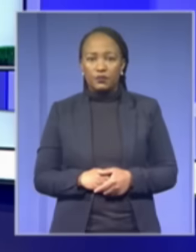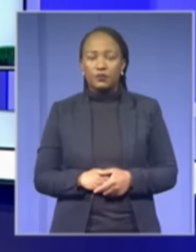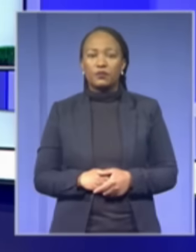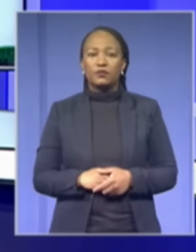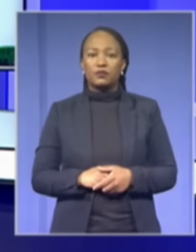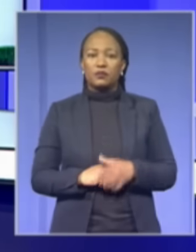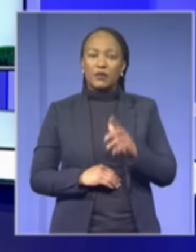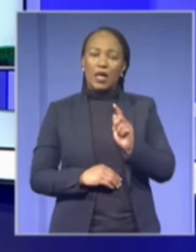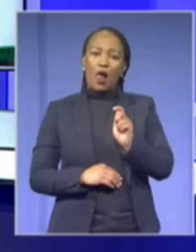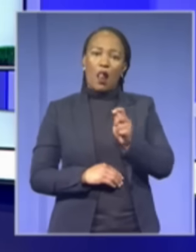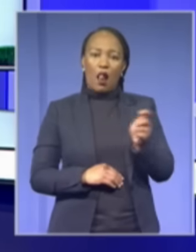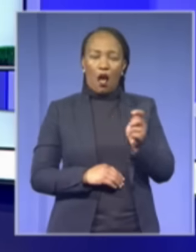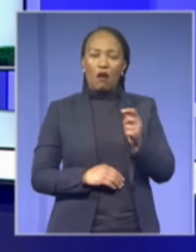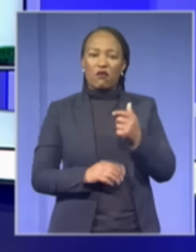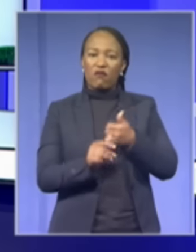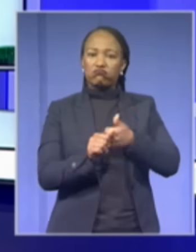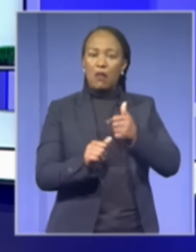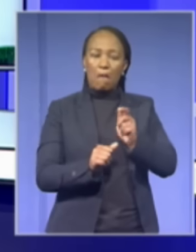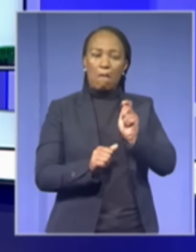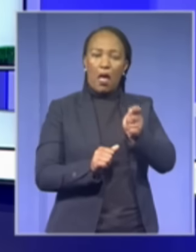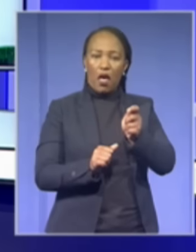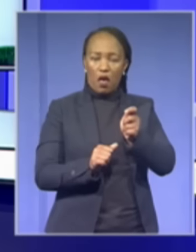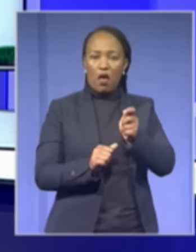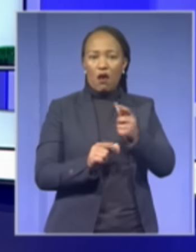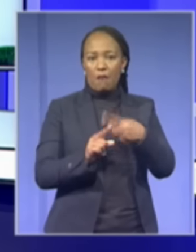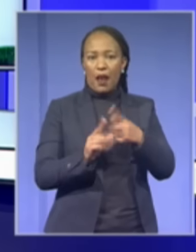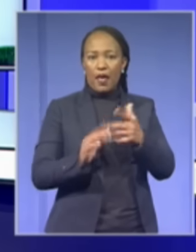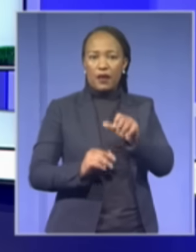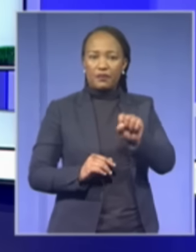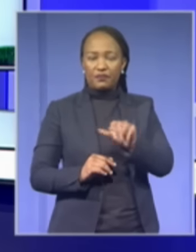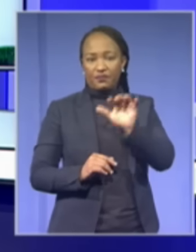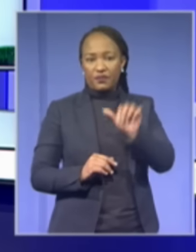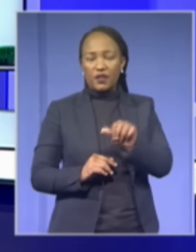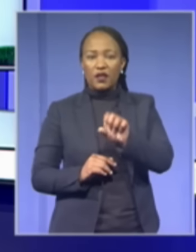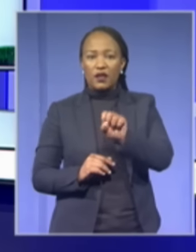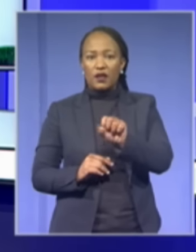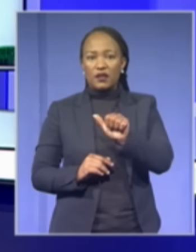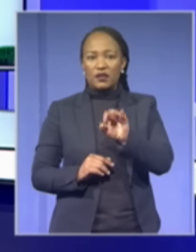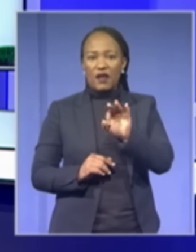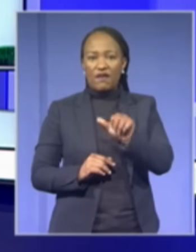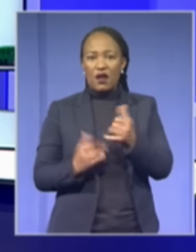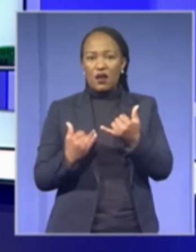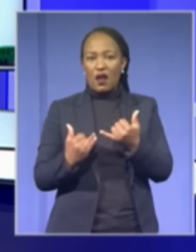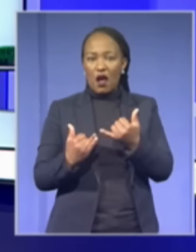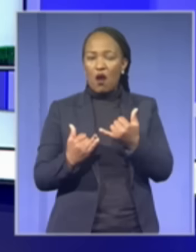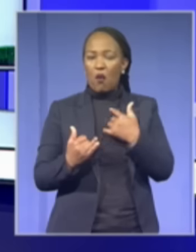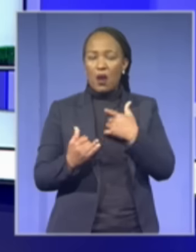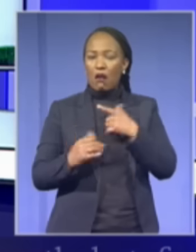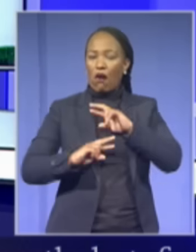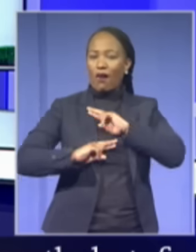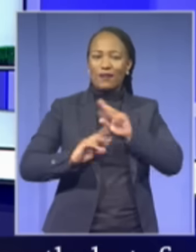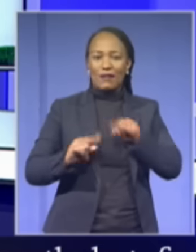Ditefelo tšeo di šaletšego morago tša dibapadi tša dihlopha tša naga di dira gore South African Football Association e se bopate le gatee.